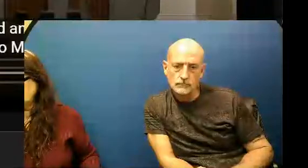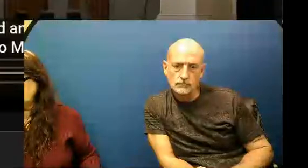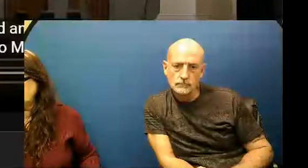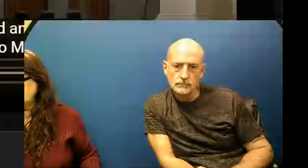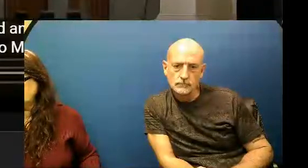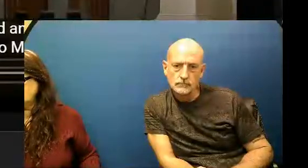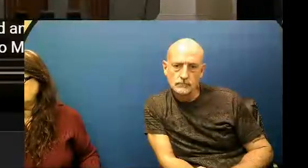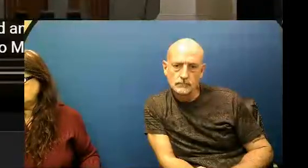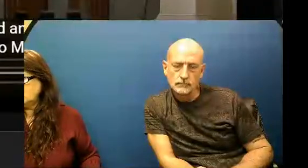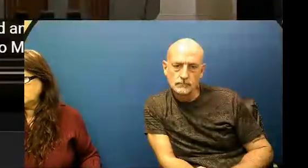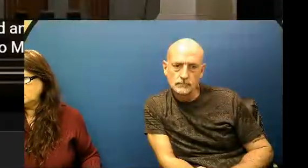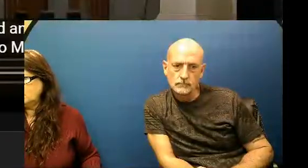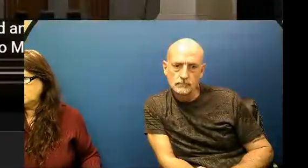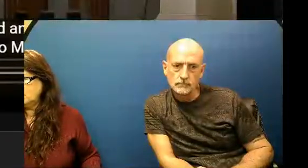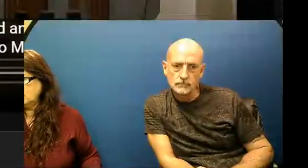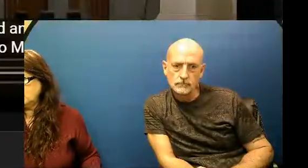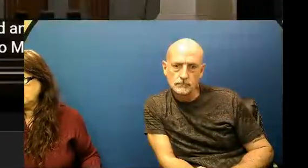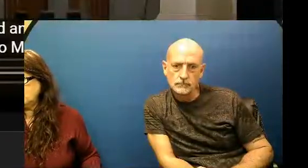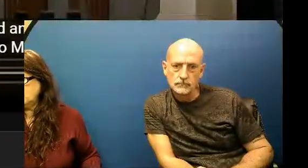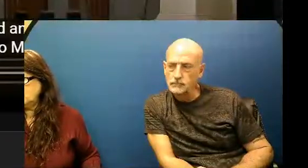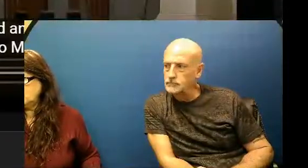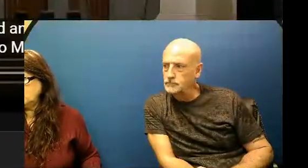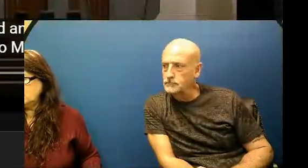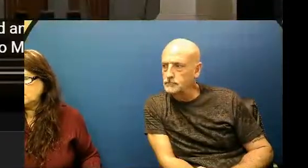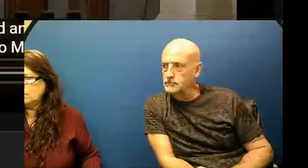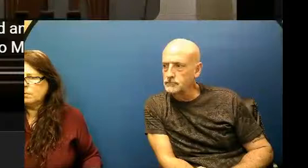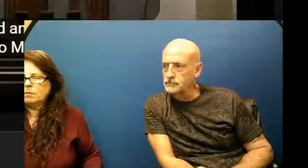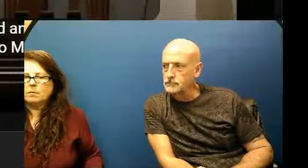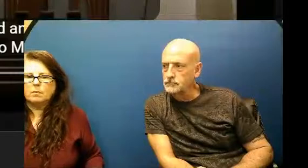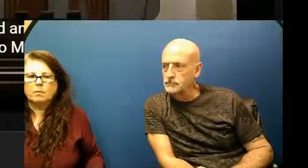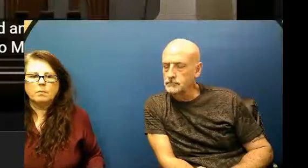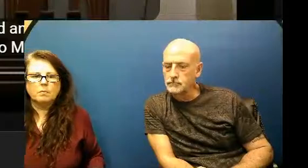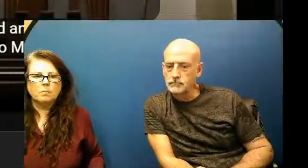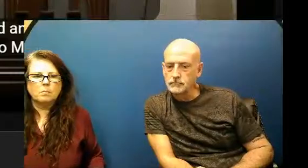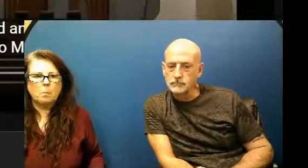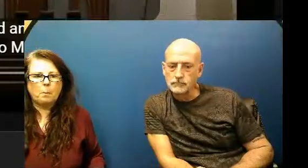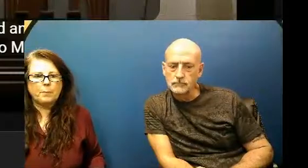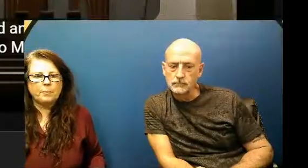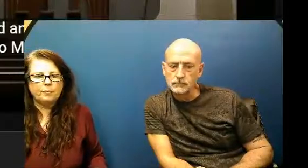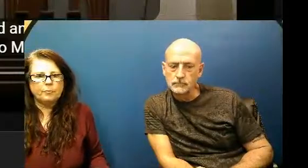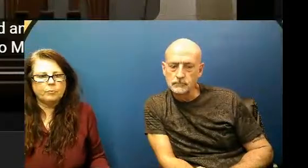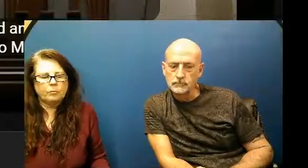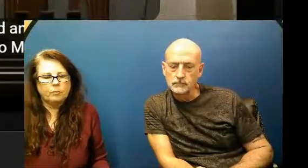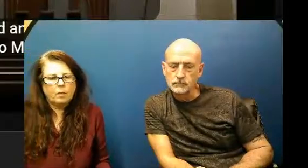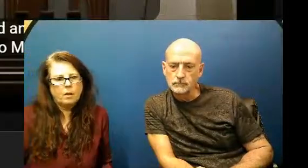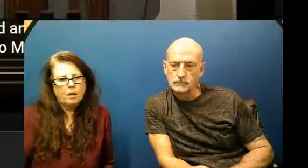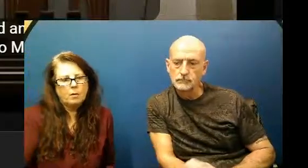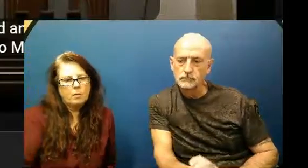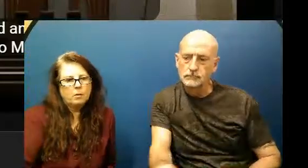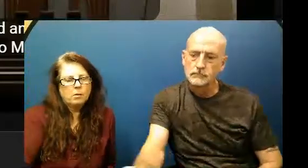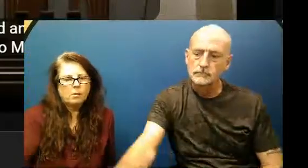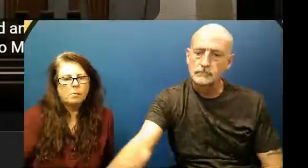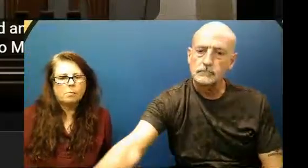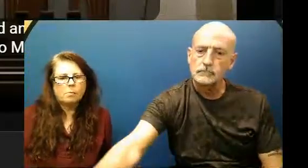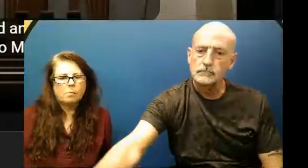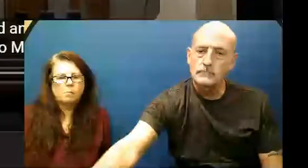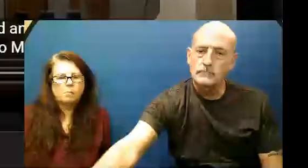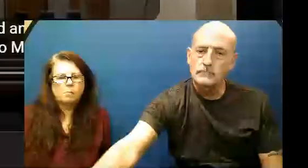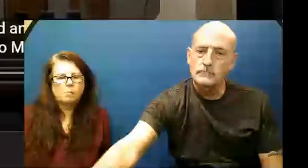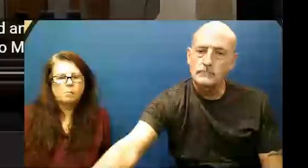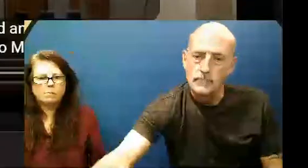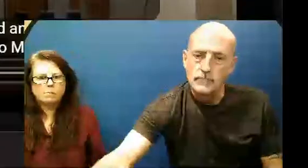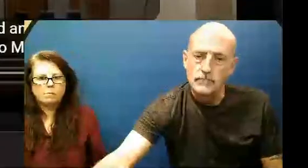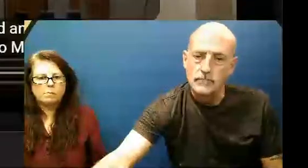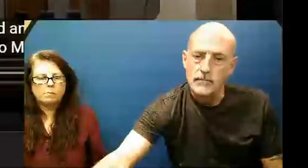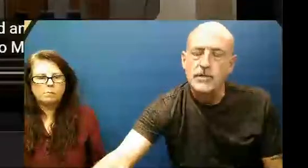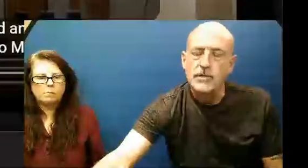don't know if it's directly affecting the company's speech or the speech of third parties, and I'm not sure what, where your emphasis is.